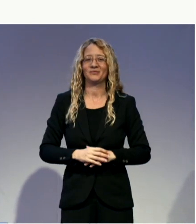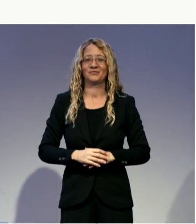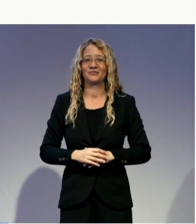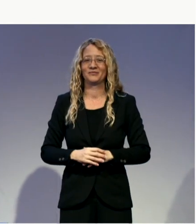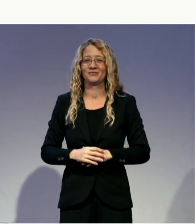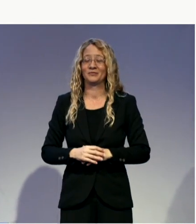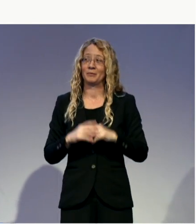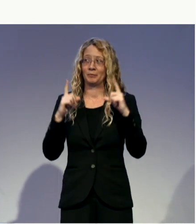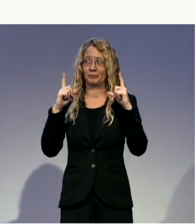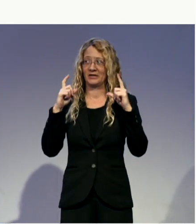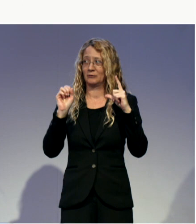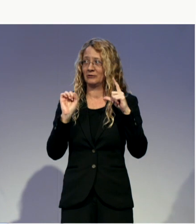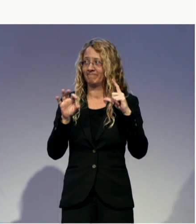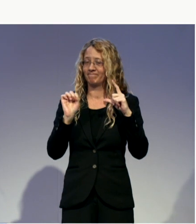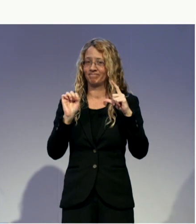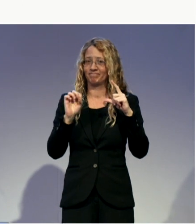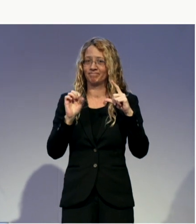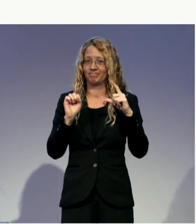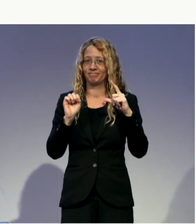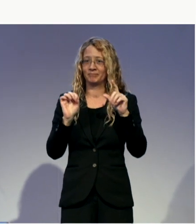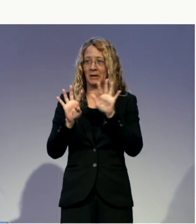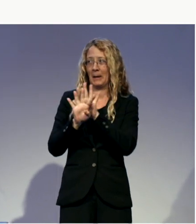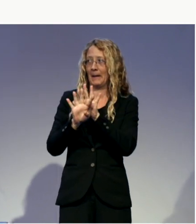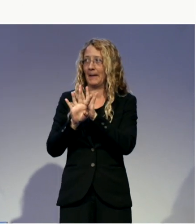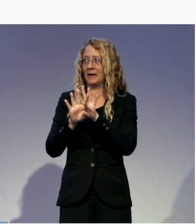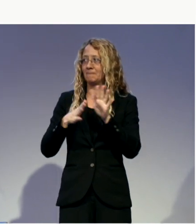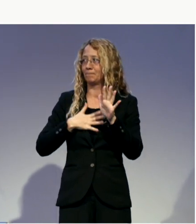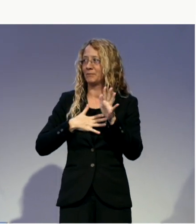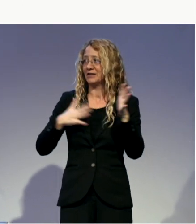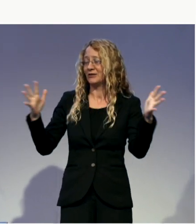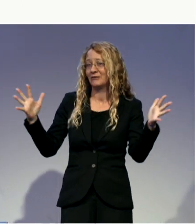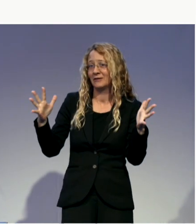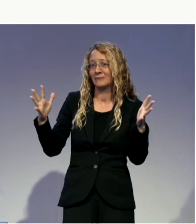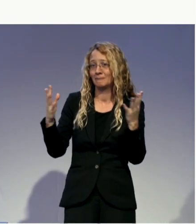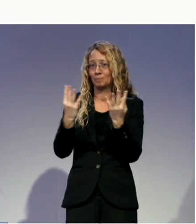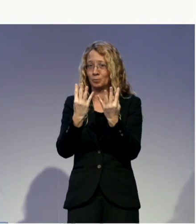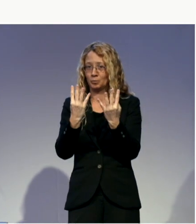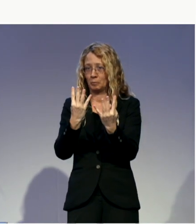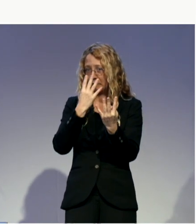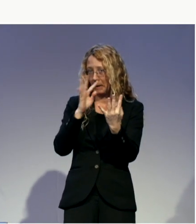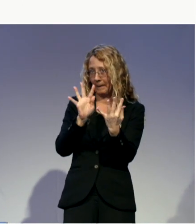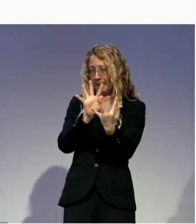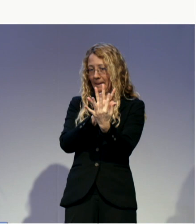Okay. 2 rows, please. Please make 2 rows. Get a little bit closer.